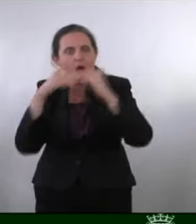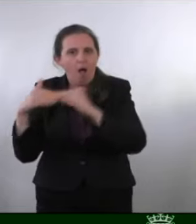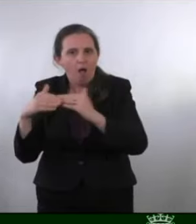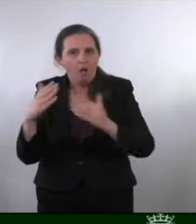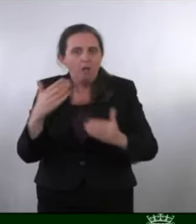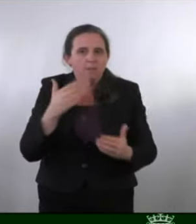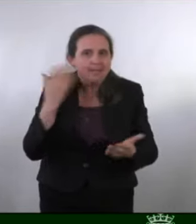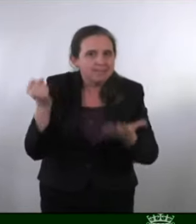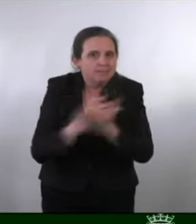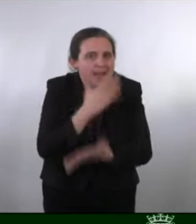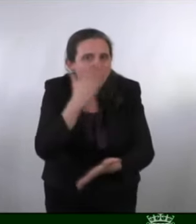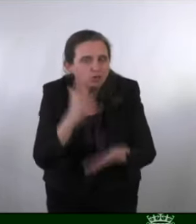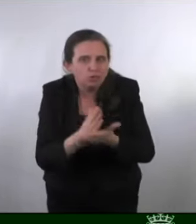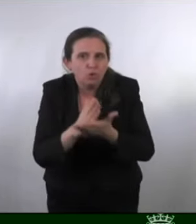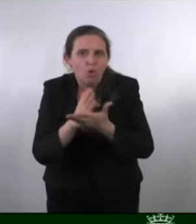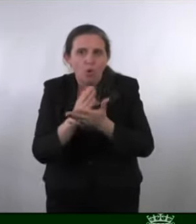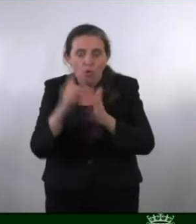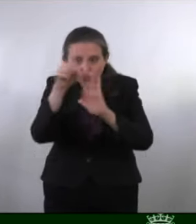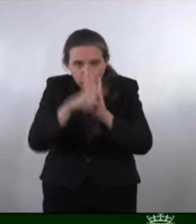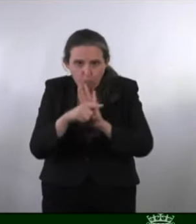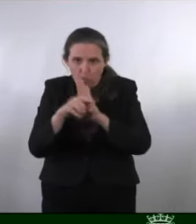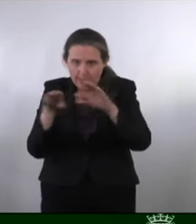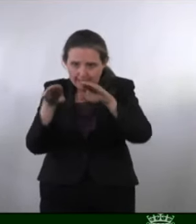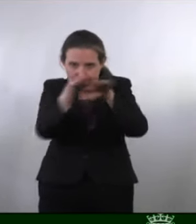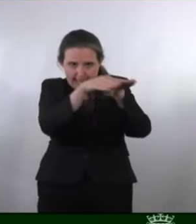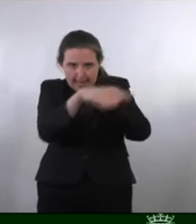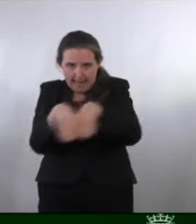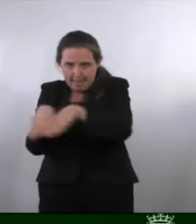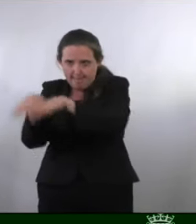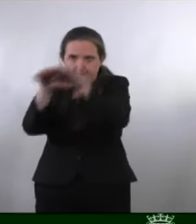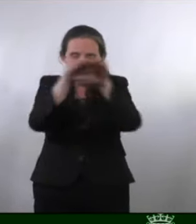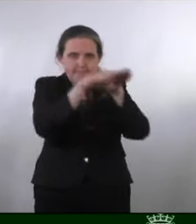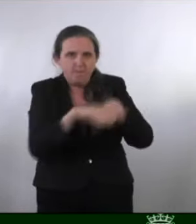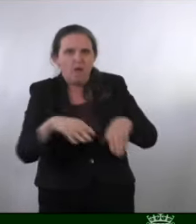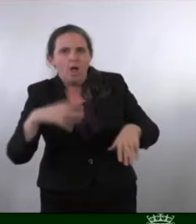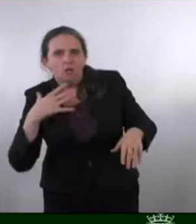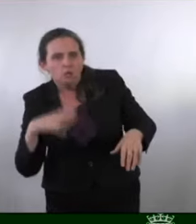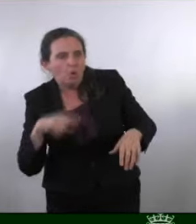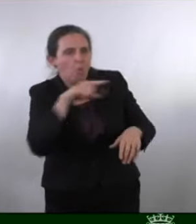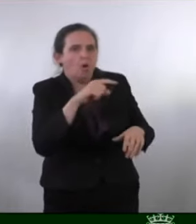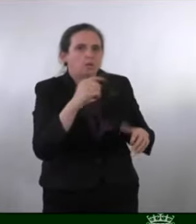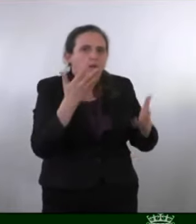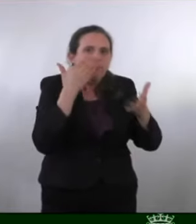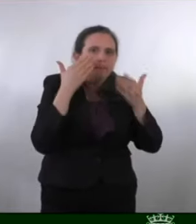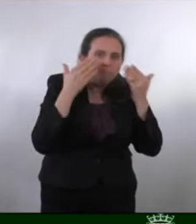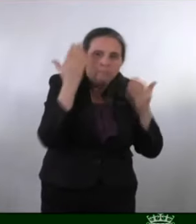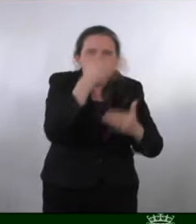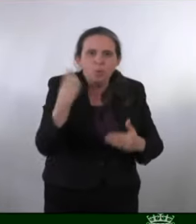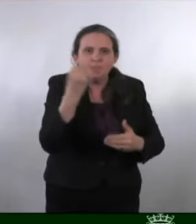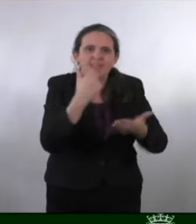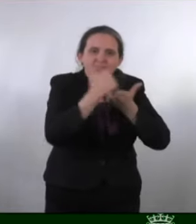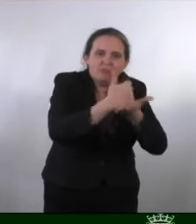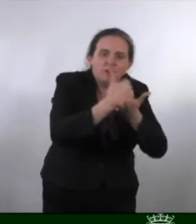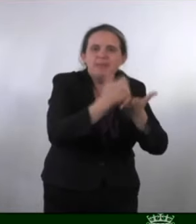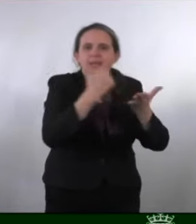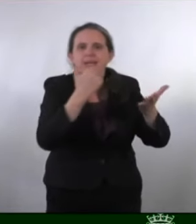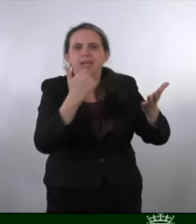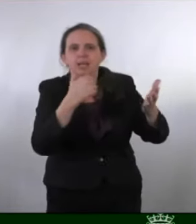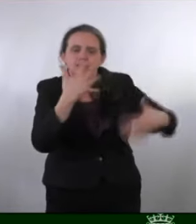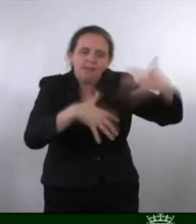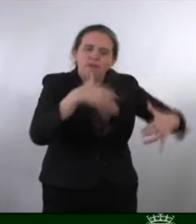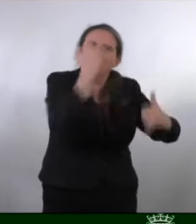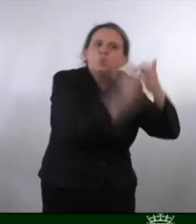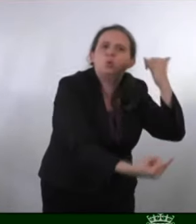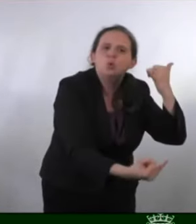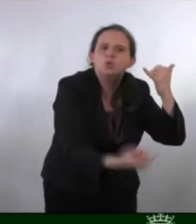of irregularities under these new restrictions to avoid the upset that was felt by beauticians and make sure this is fair for small businesses? Prime